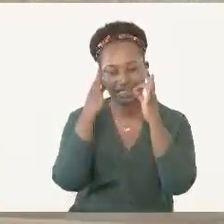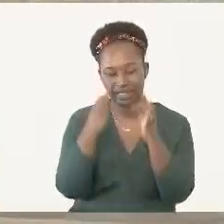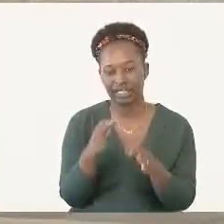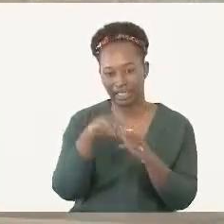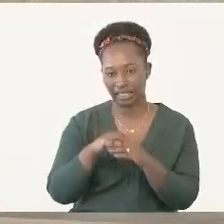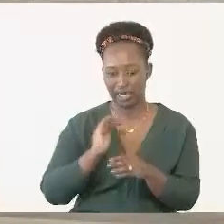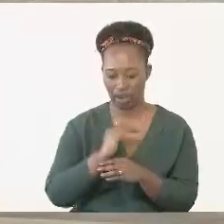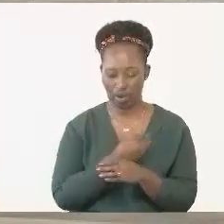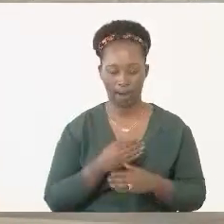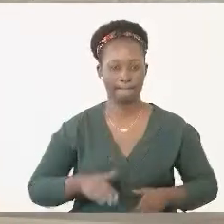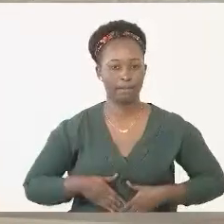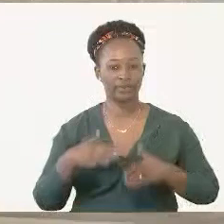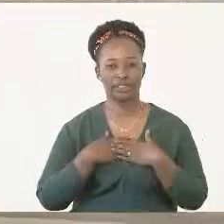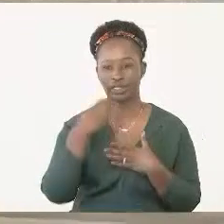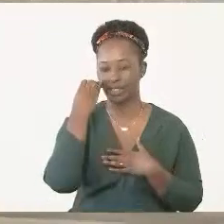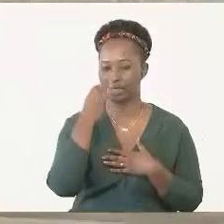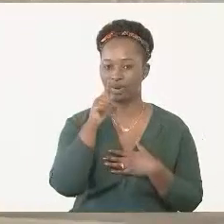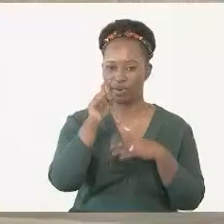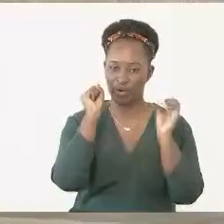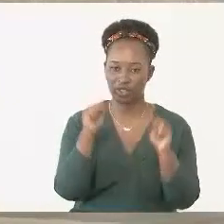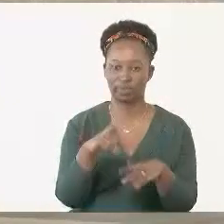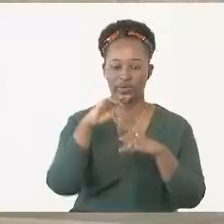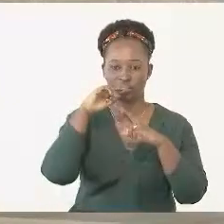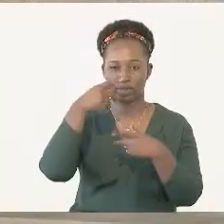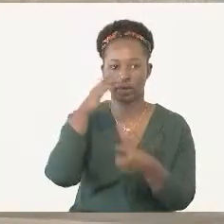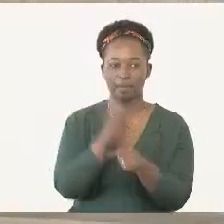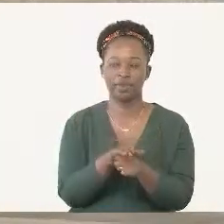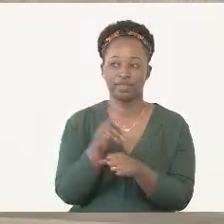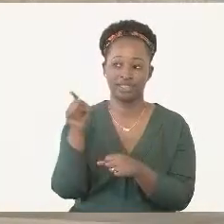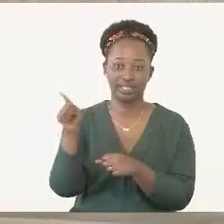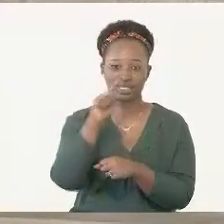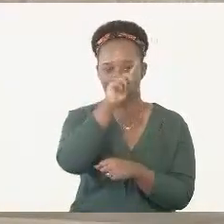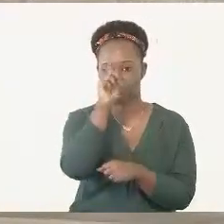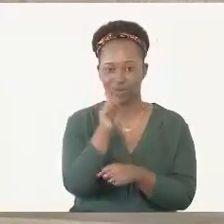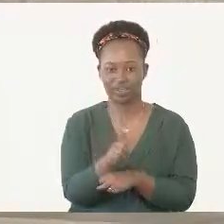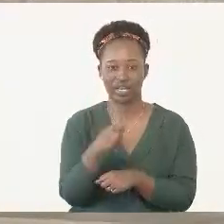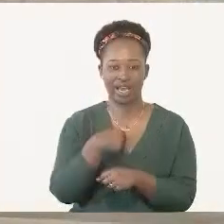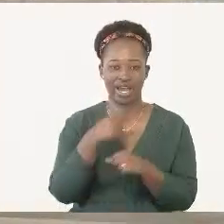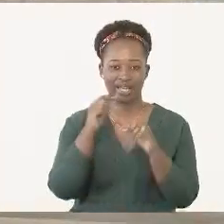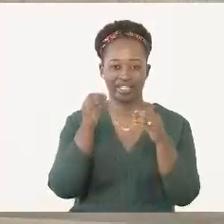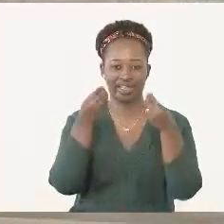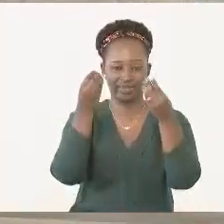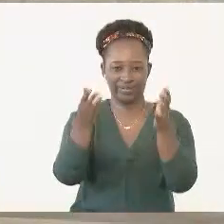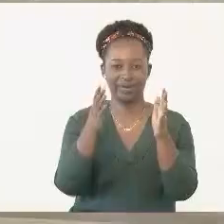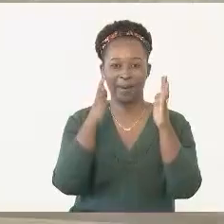If you were able to answer most of these questions, I give you a big